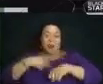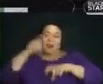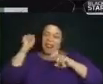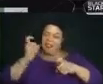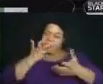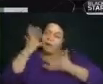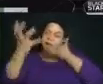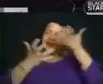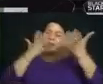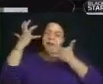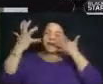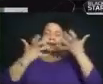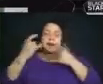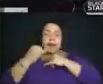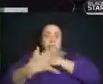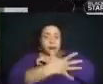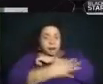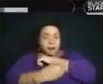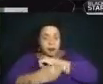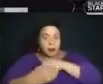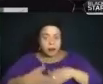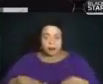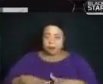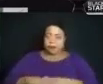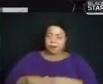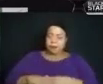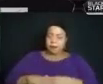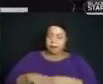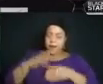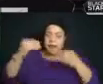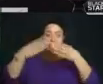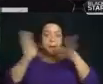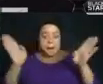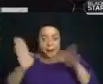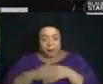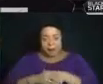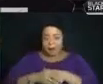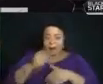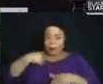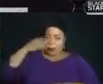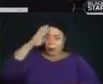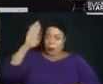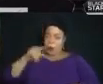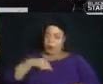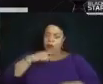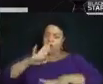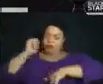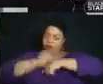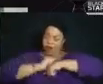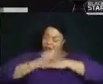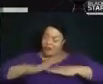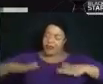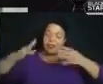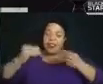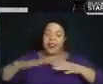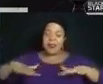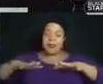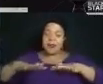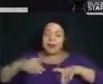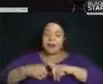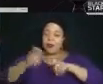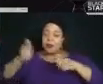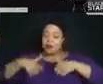And we know we're on solid ground from which to raise our critique. Our great moral and